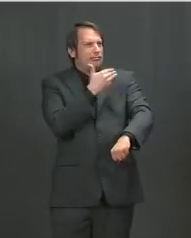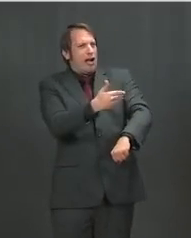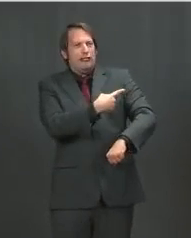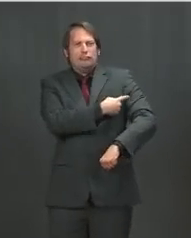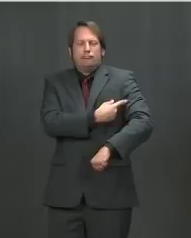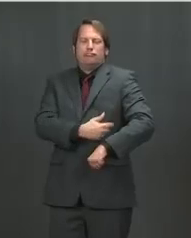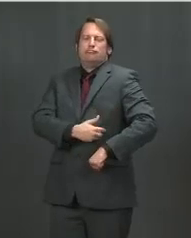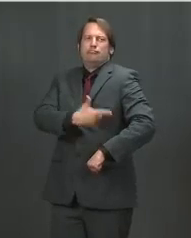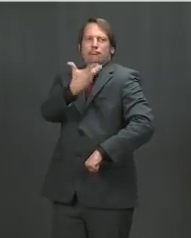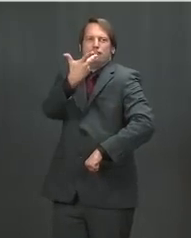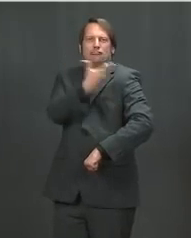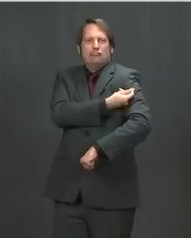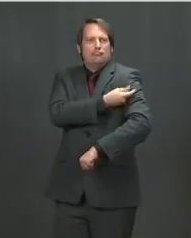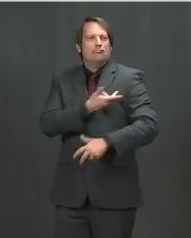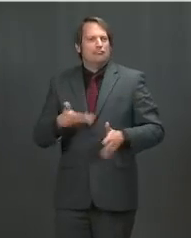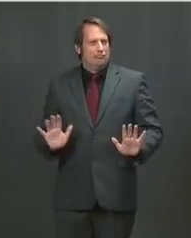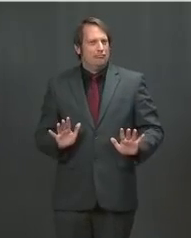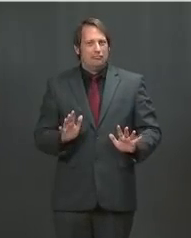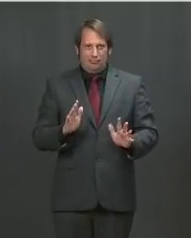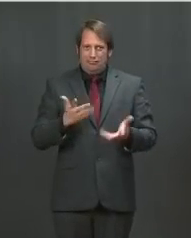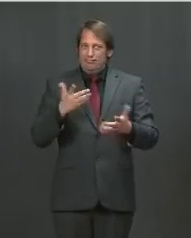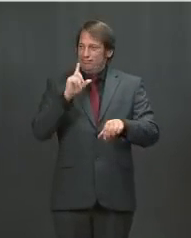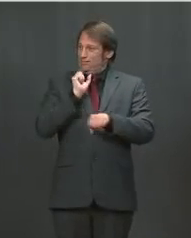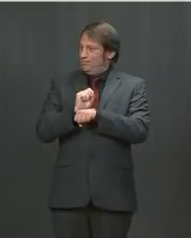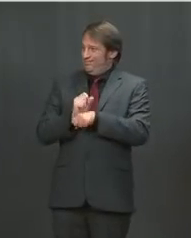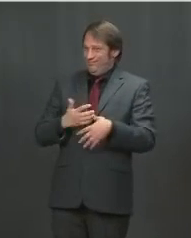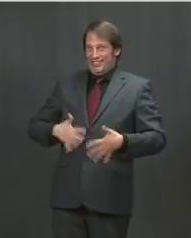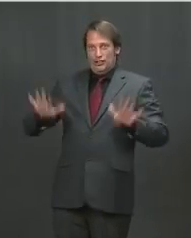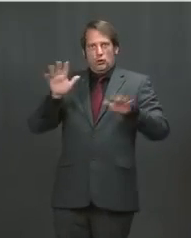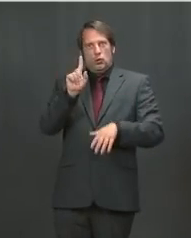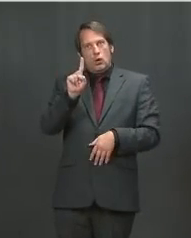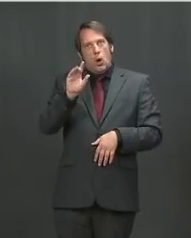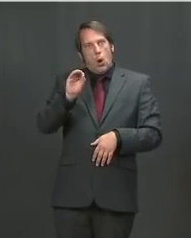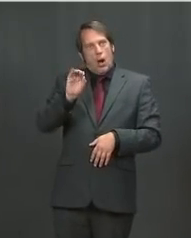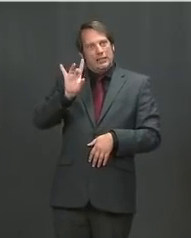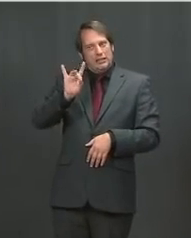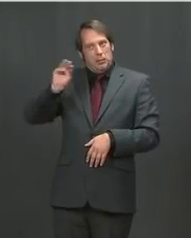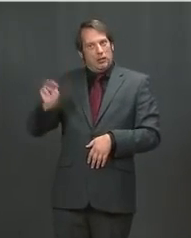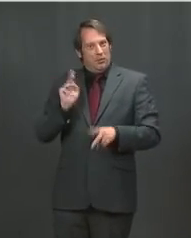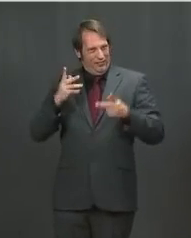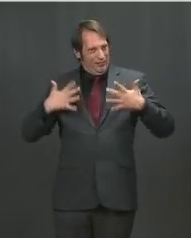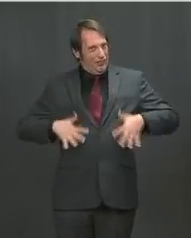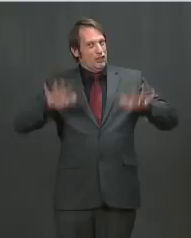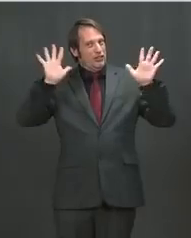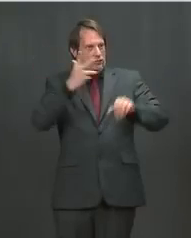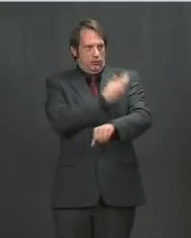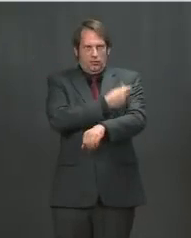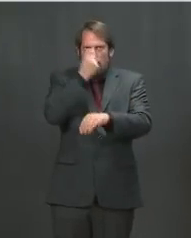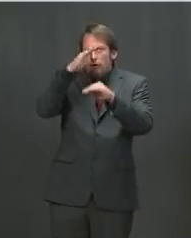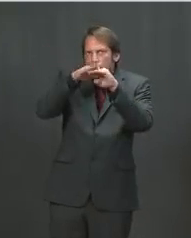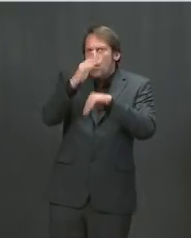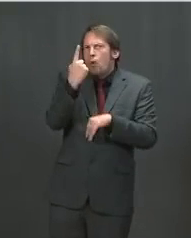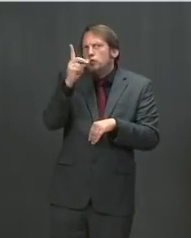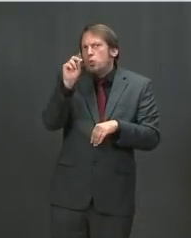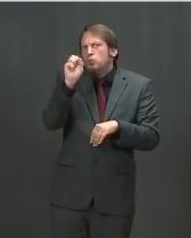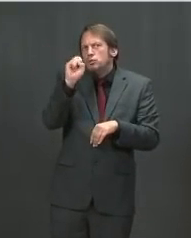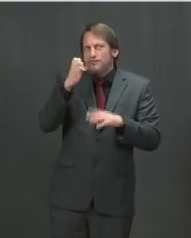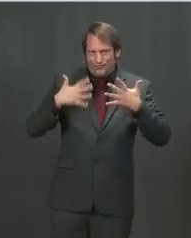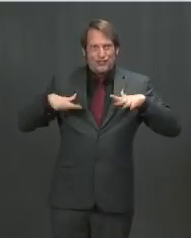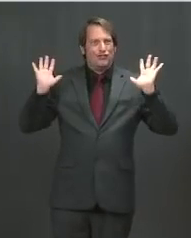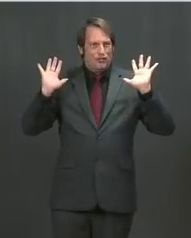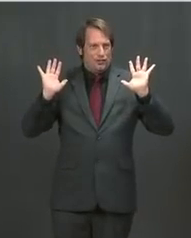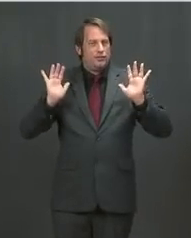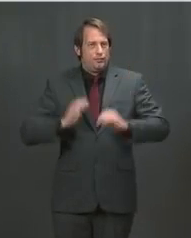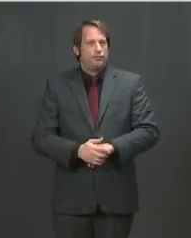108 million people who have already received at least one dose. I want to close by acknowledging